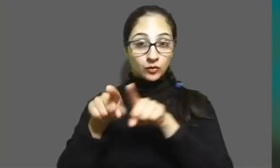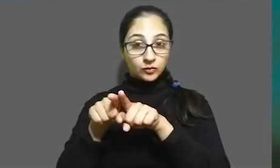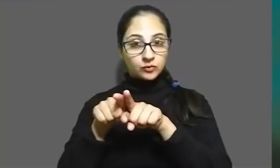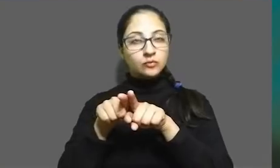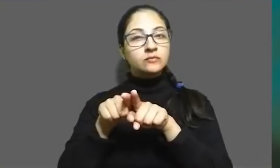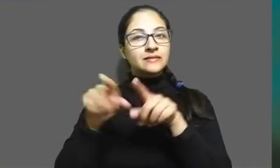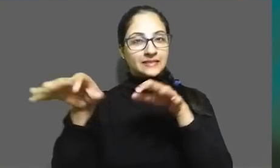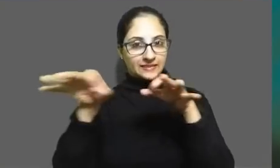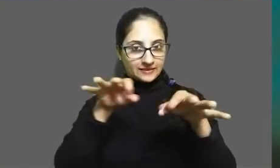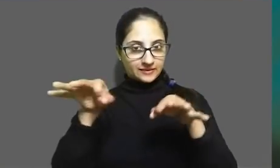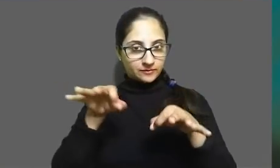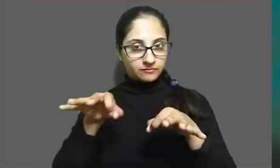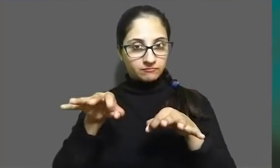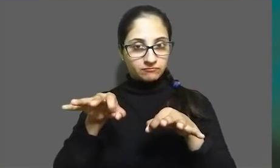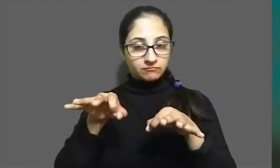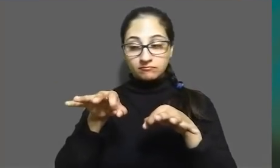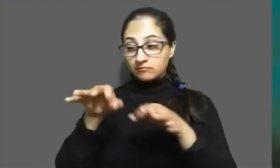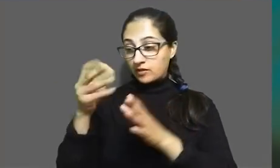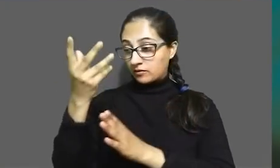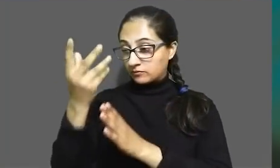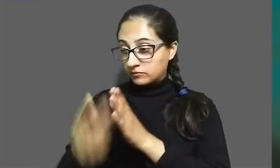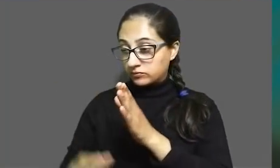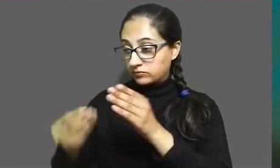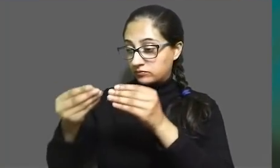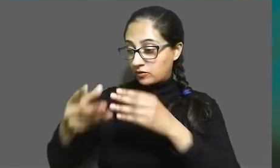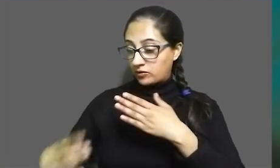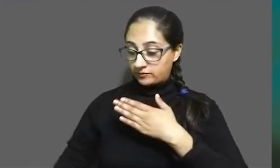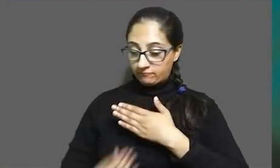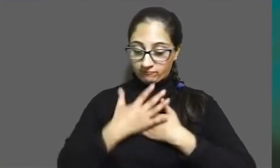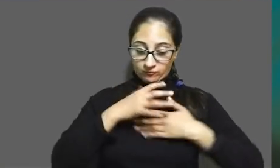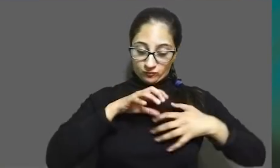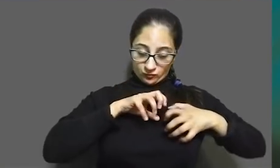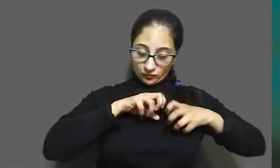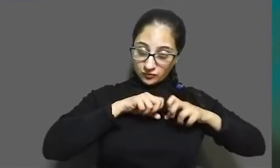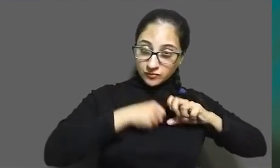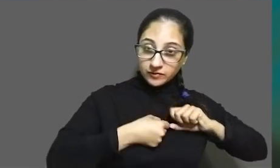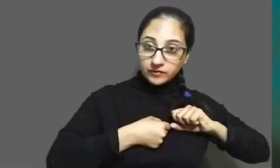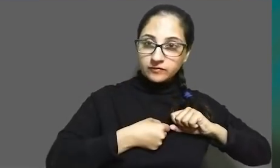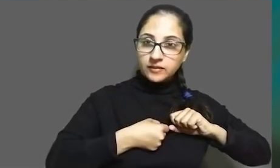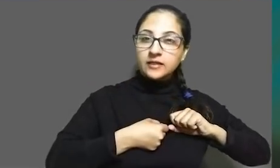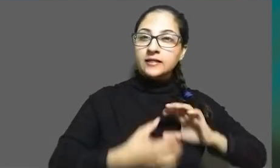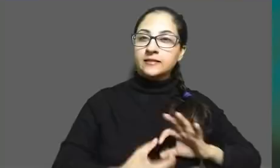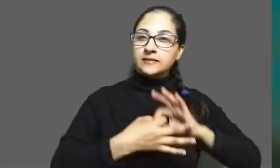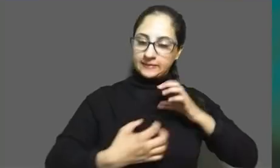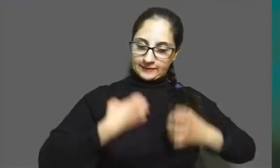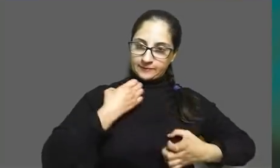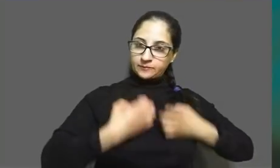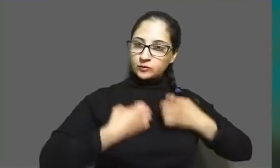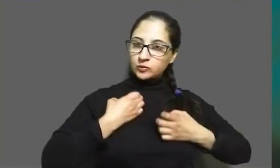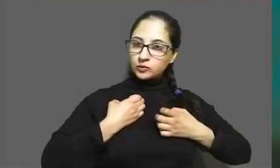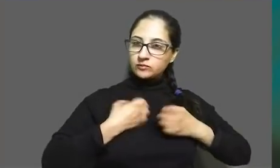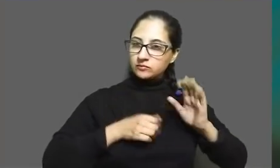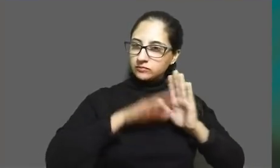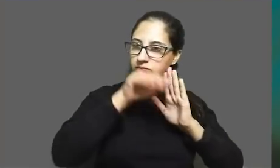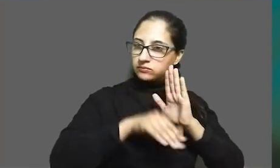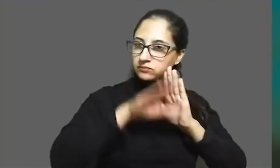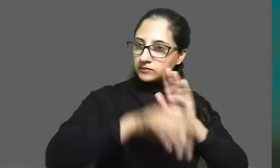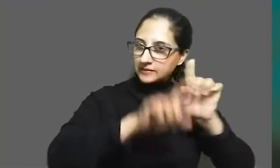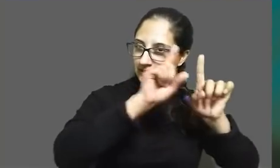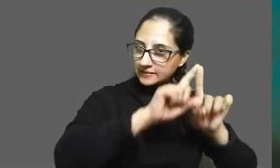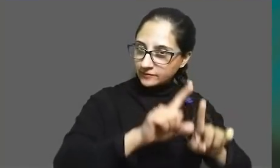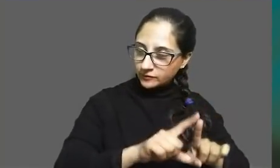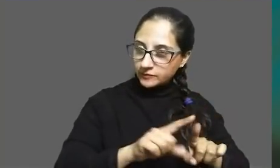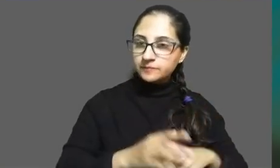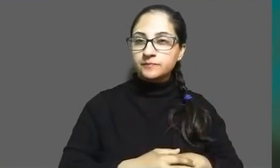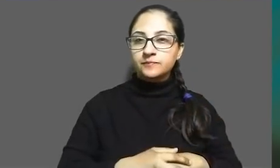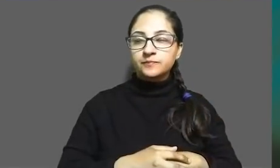change. You also described the emotional, physical, and mental reactions